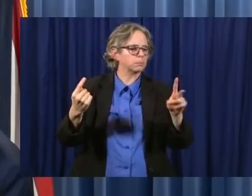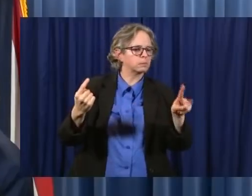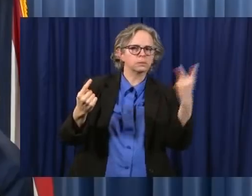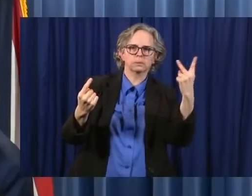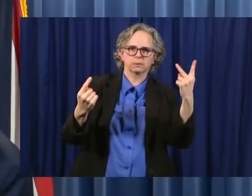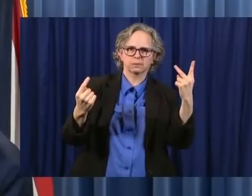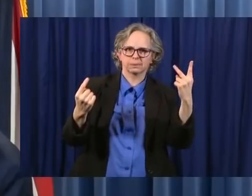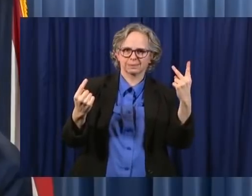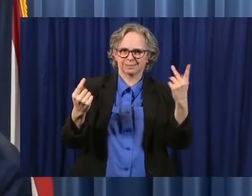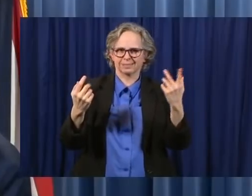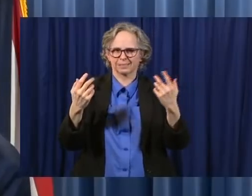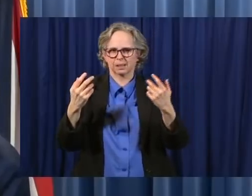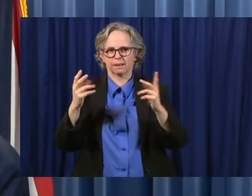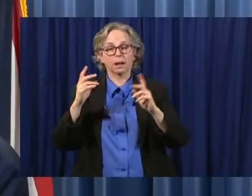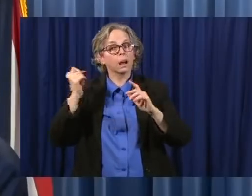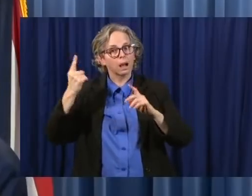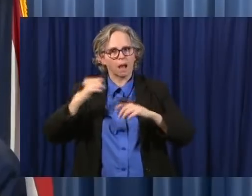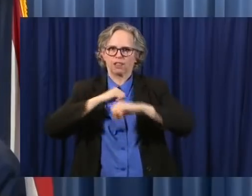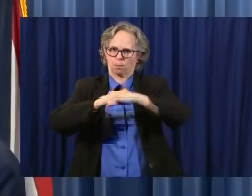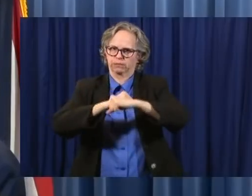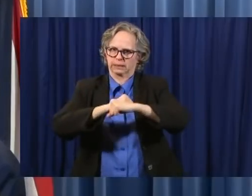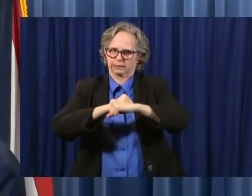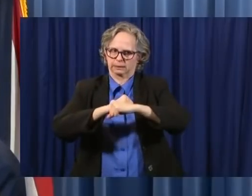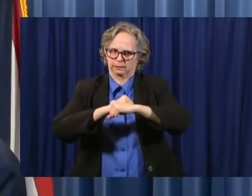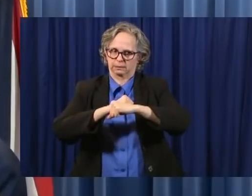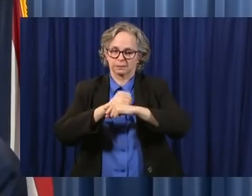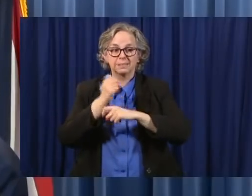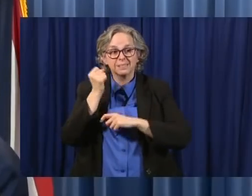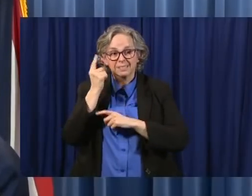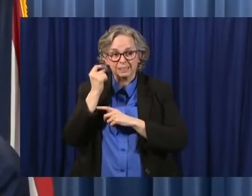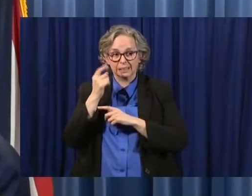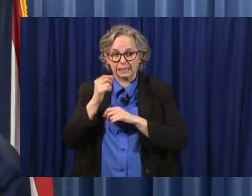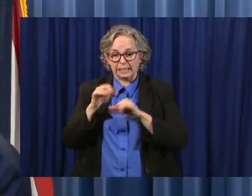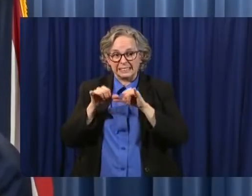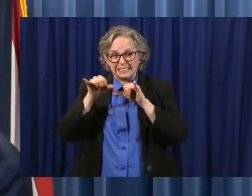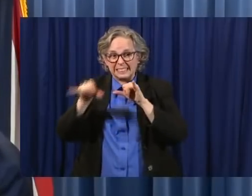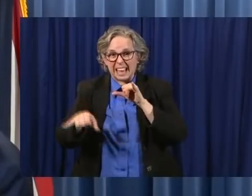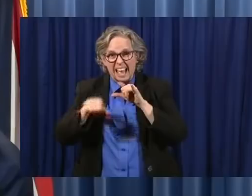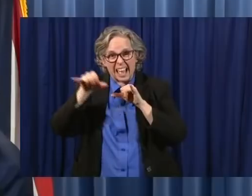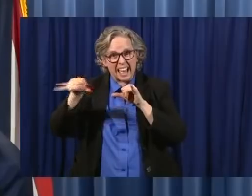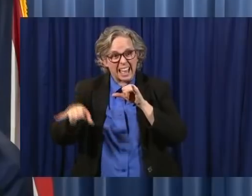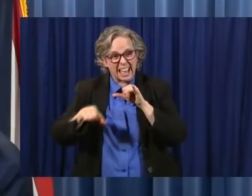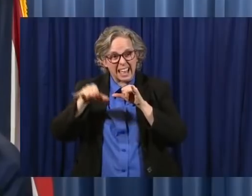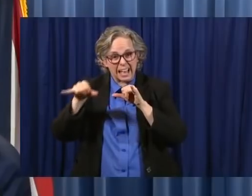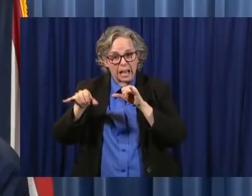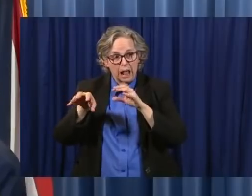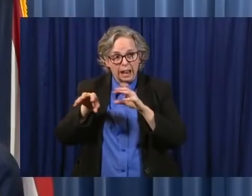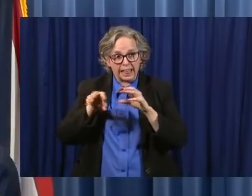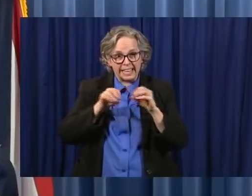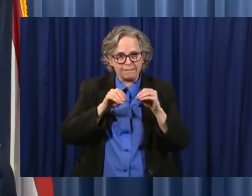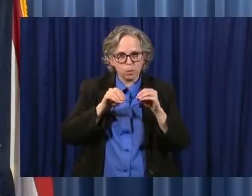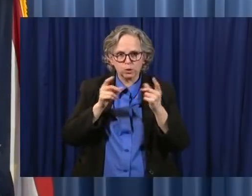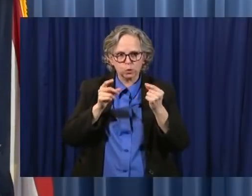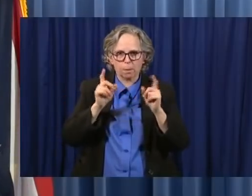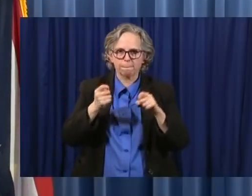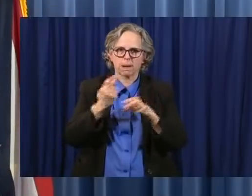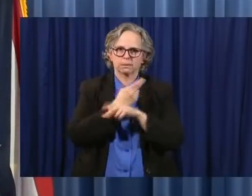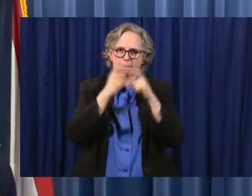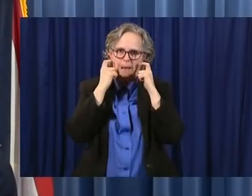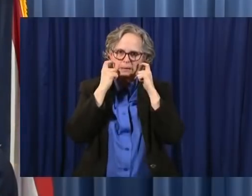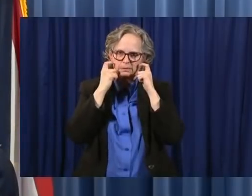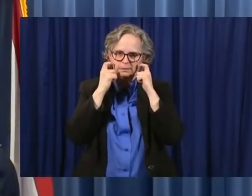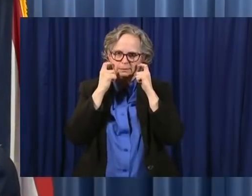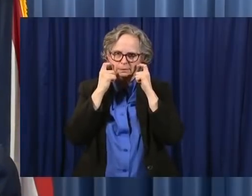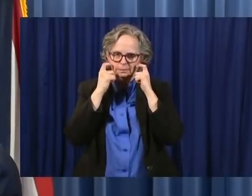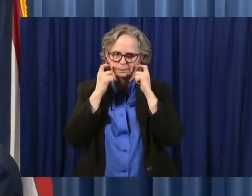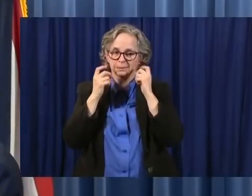very protected because they're not permitted to come out of their cells unless they have their mask on. And they're not really interacting with a lot of